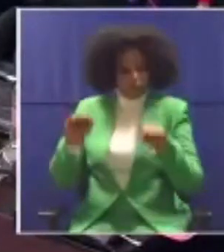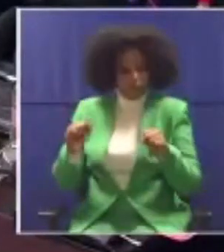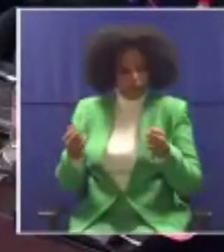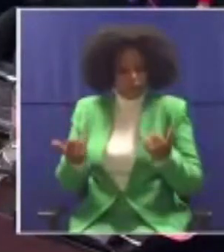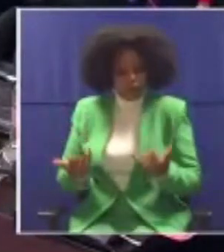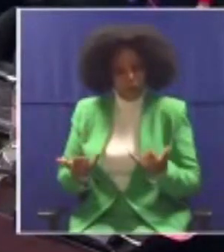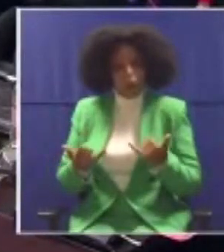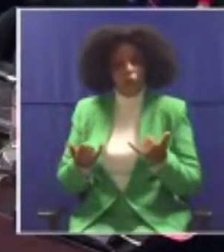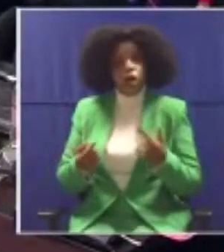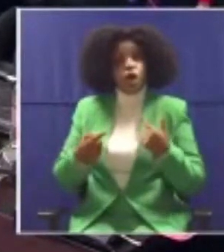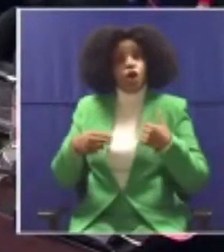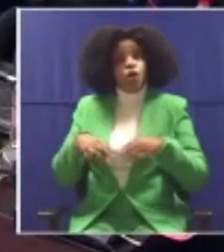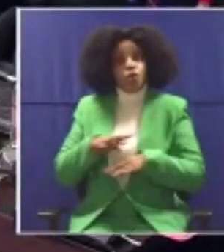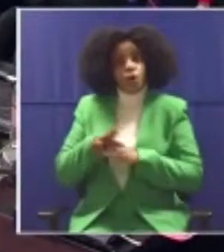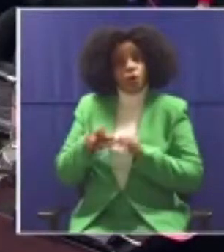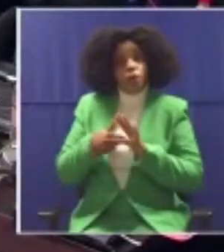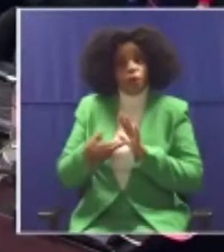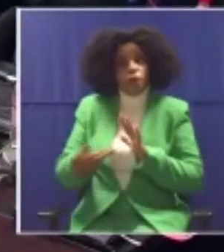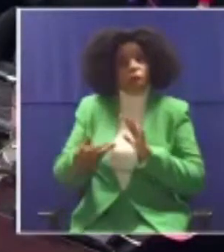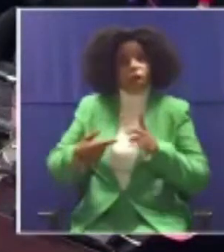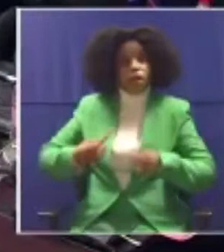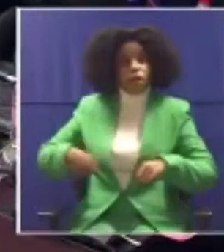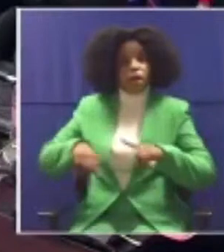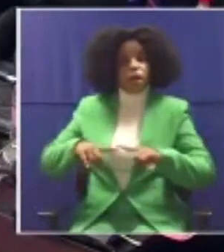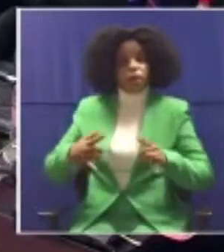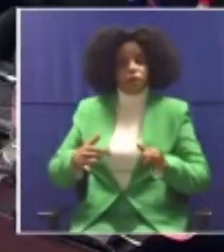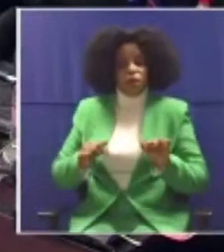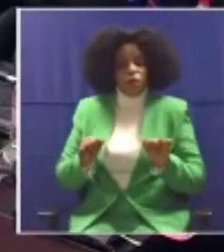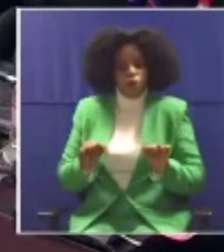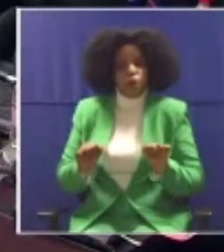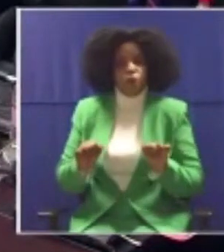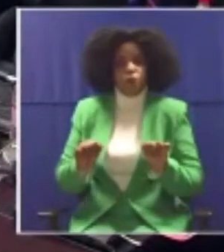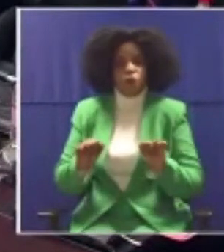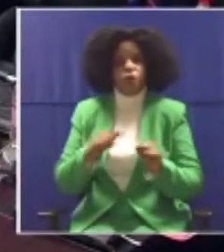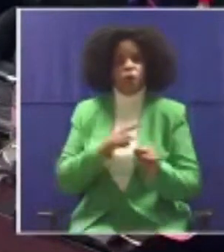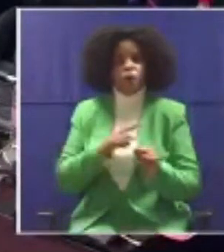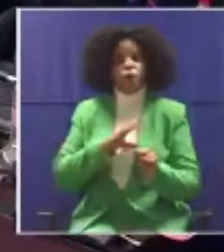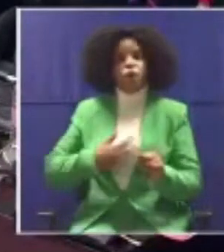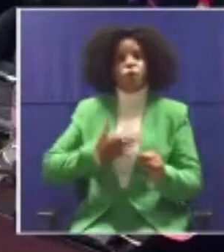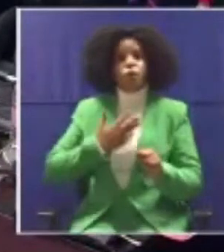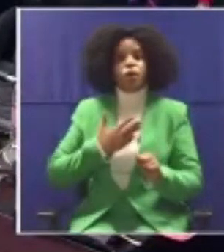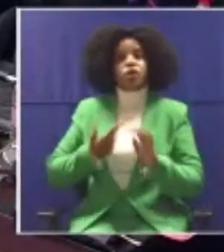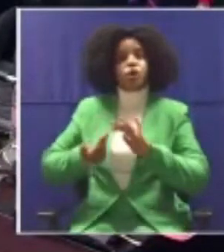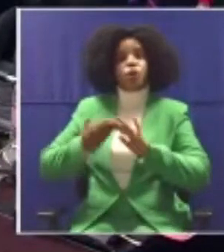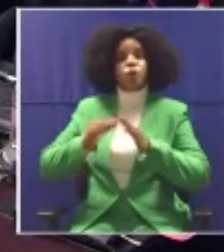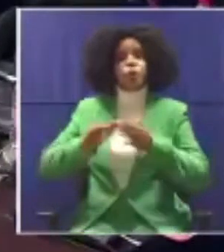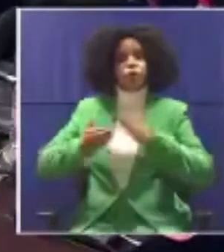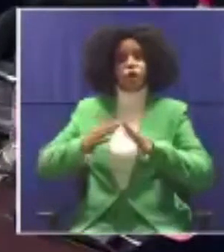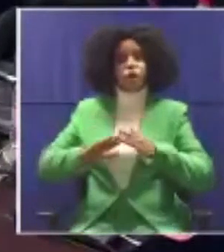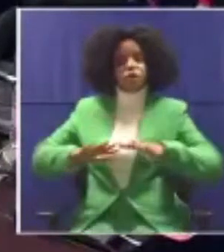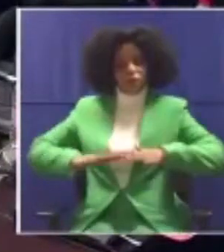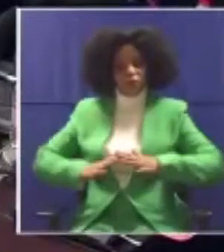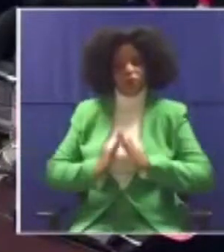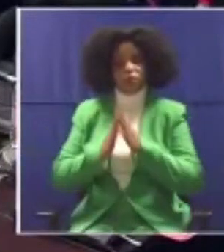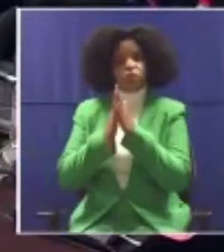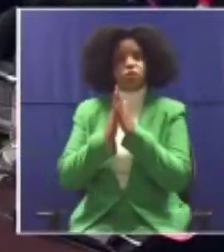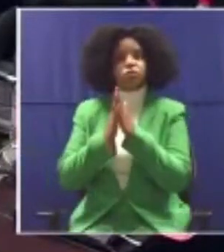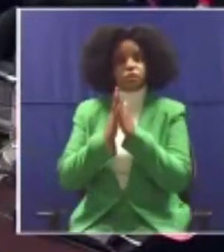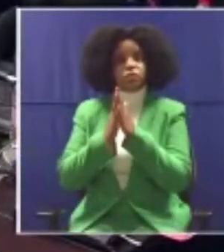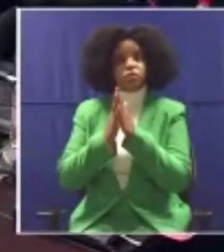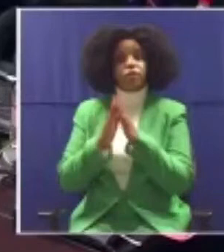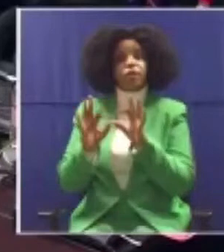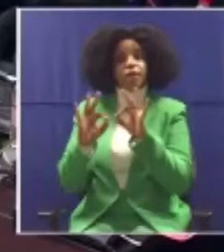to play in building socially cohesive communities. The